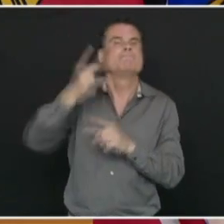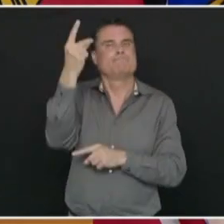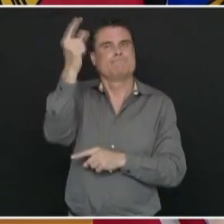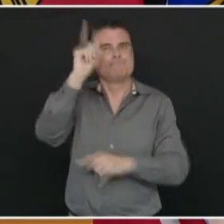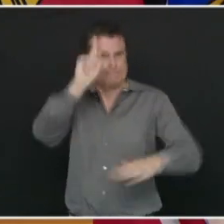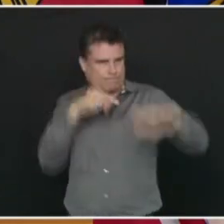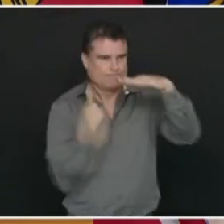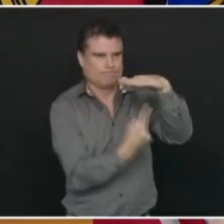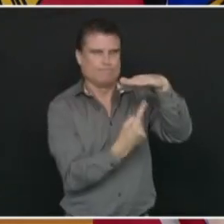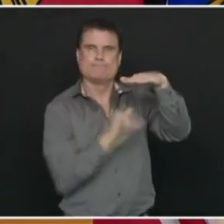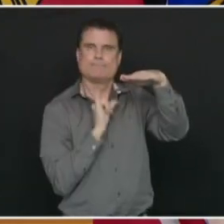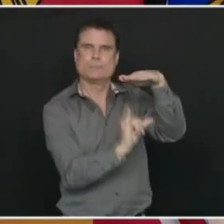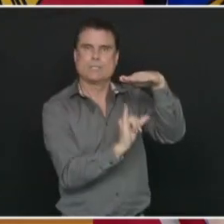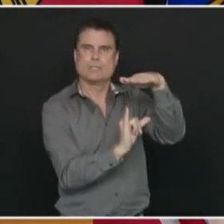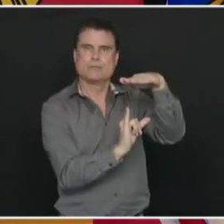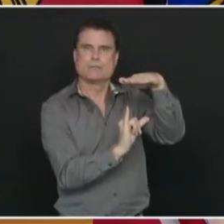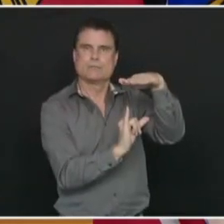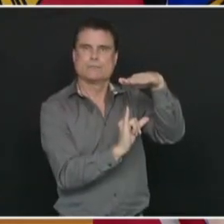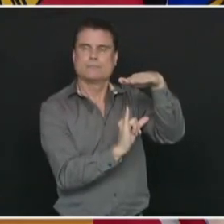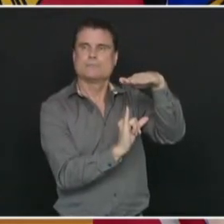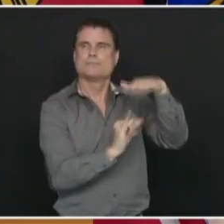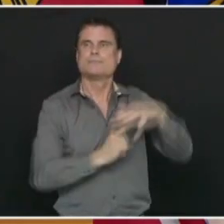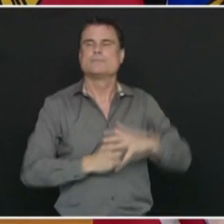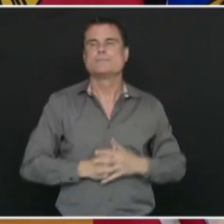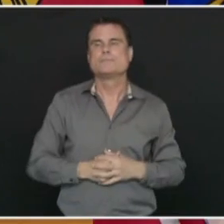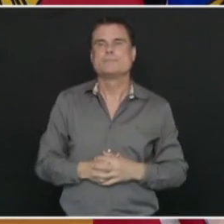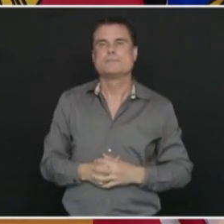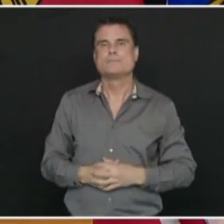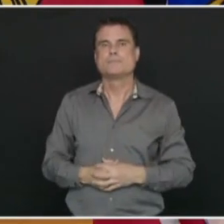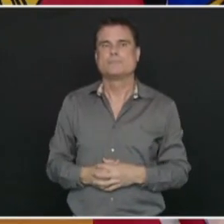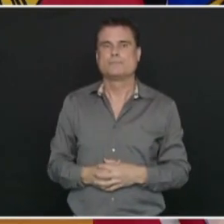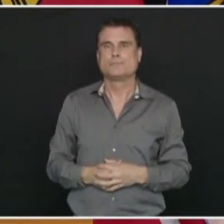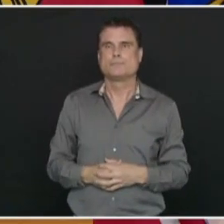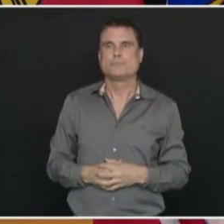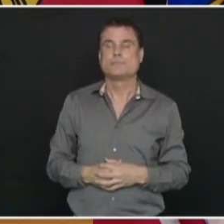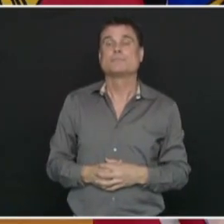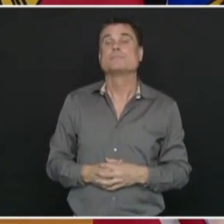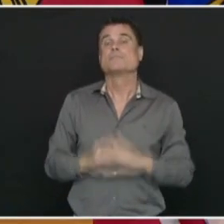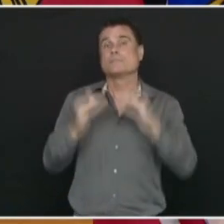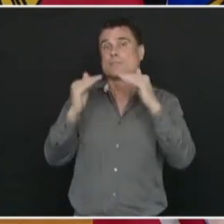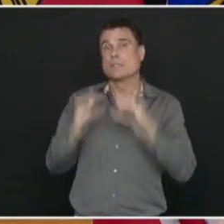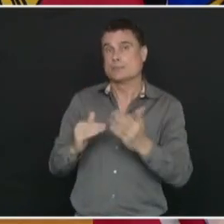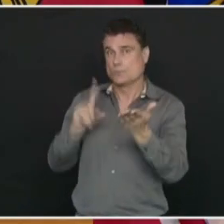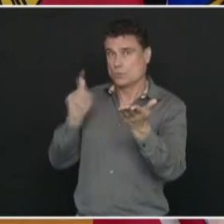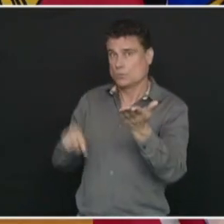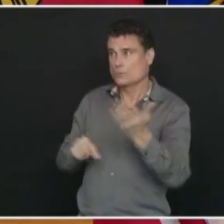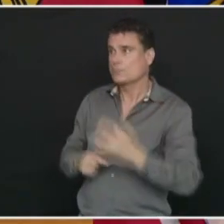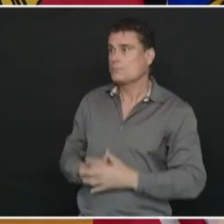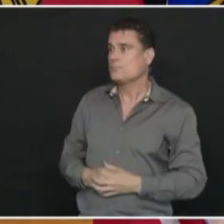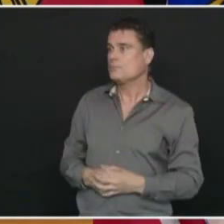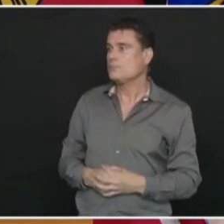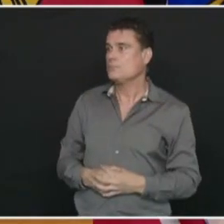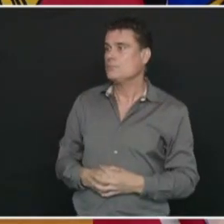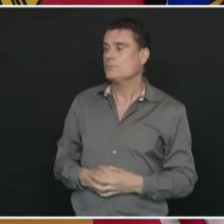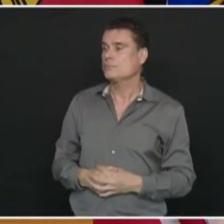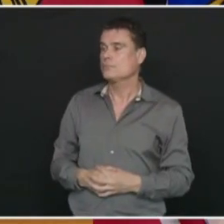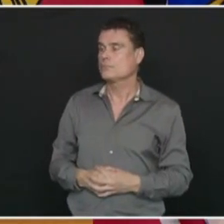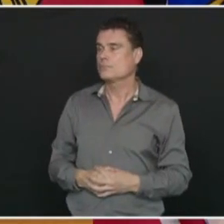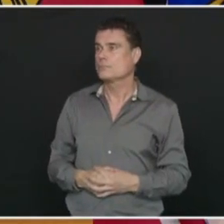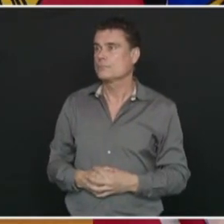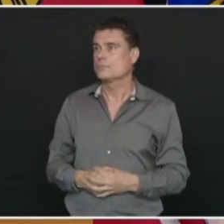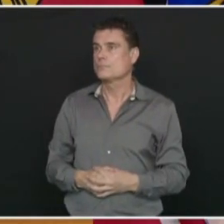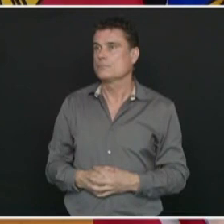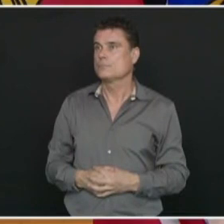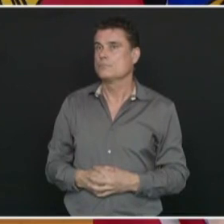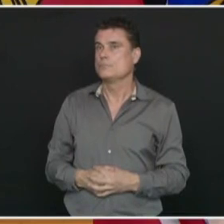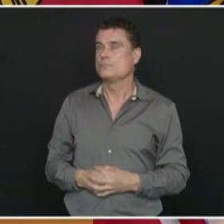own measures that they want to take and need to take based on their governance, and being able to support them in doing what they